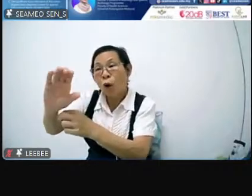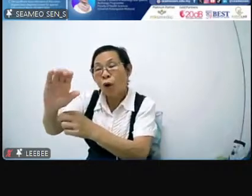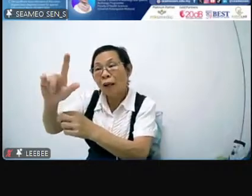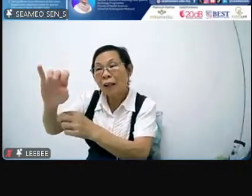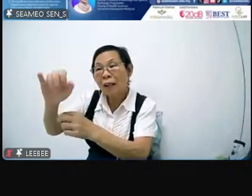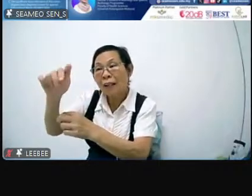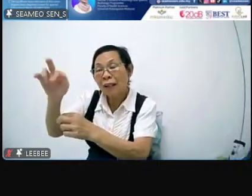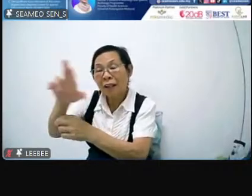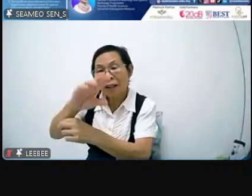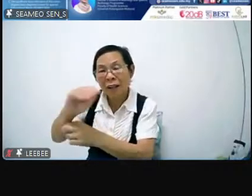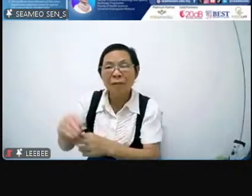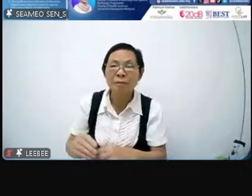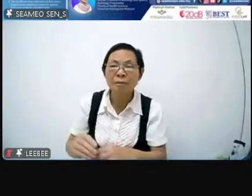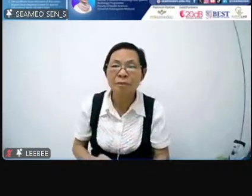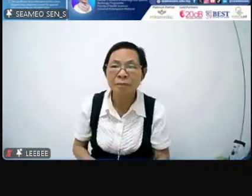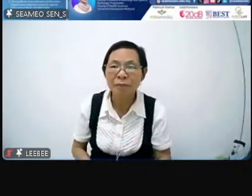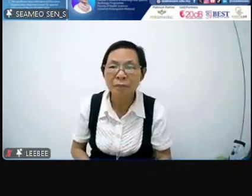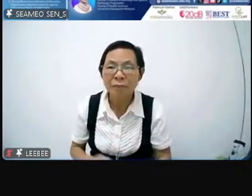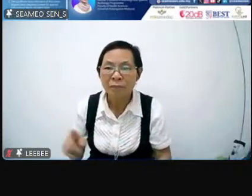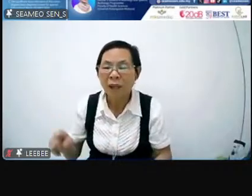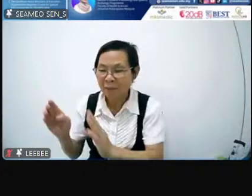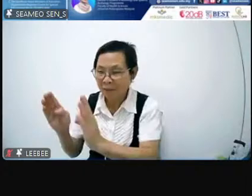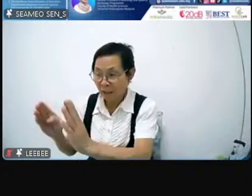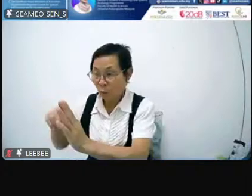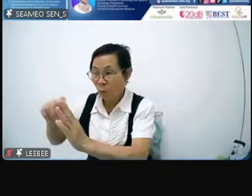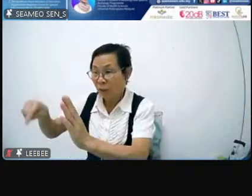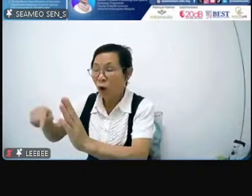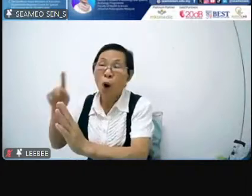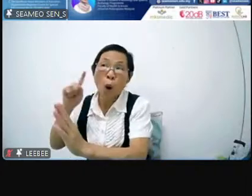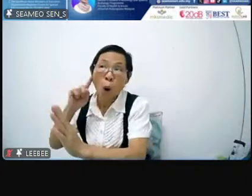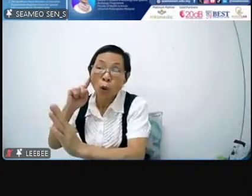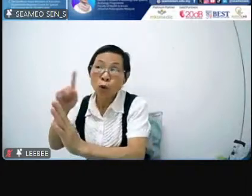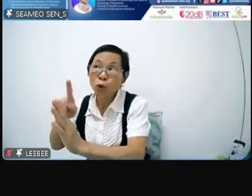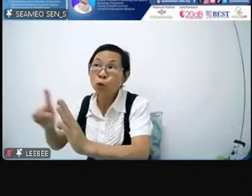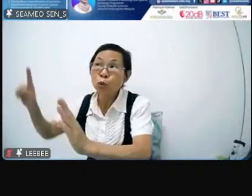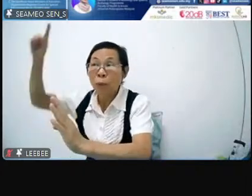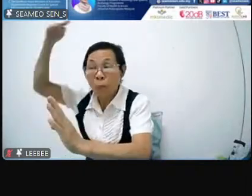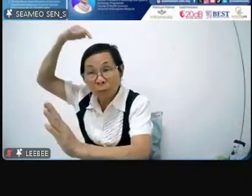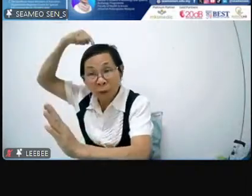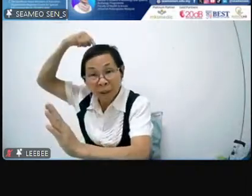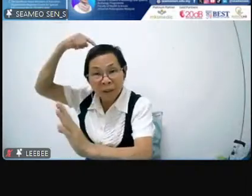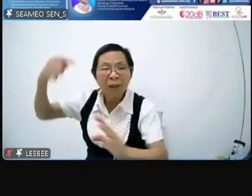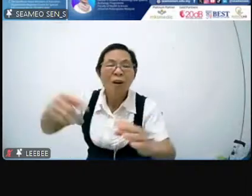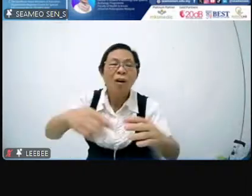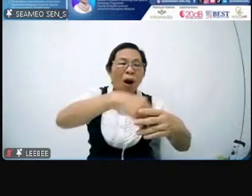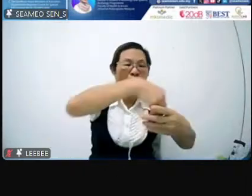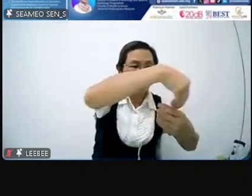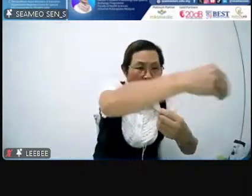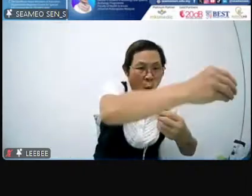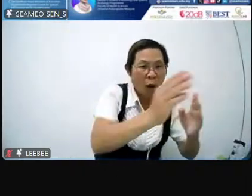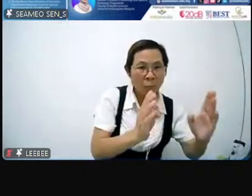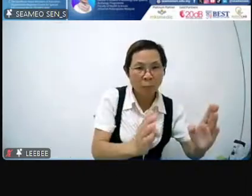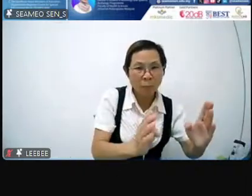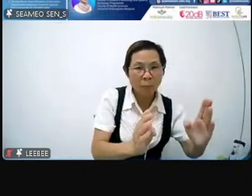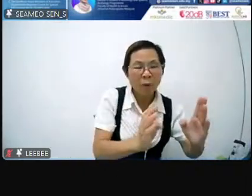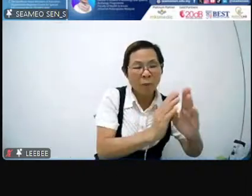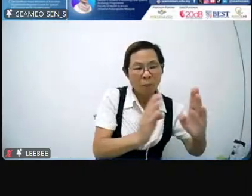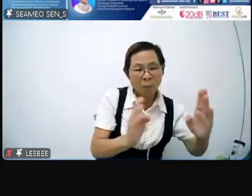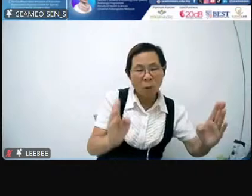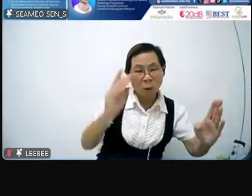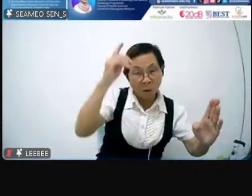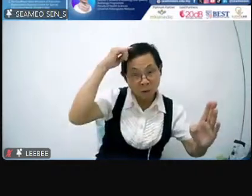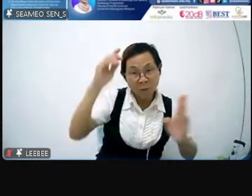nerve to the brain. Okay, the sounds will go from the outer ear to the external auditory canal,